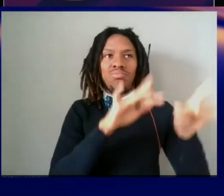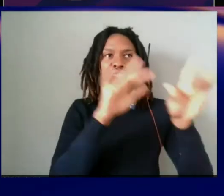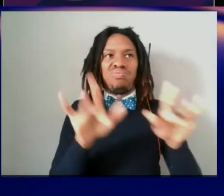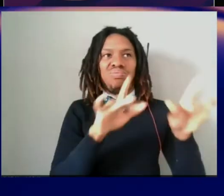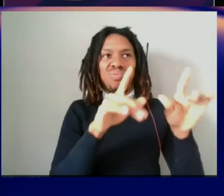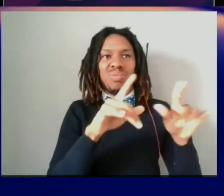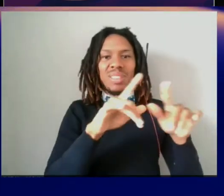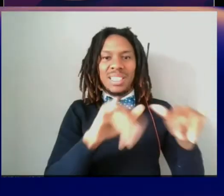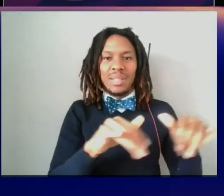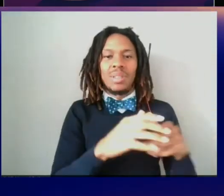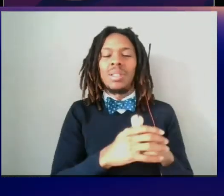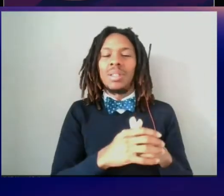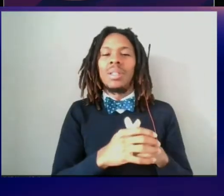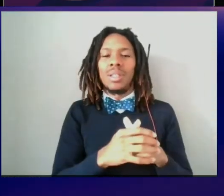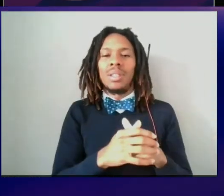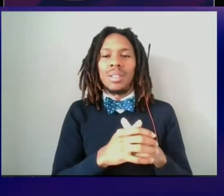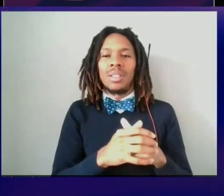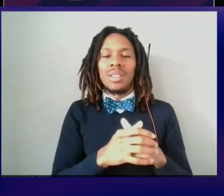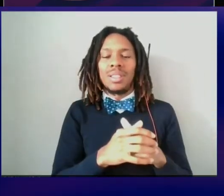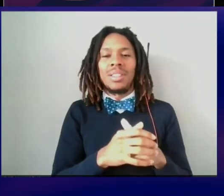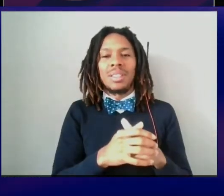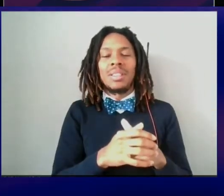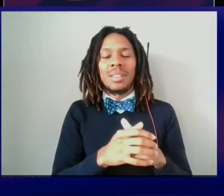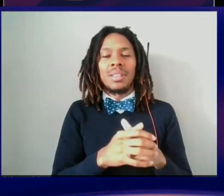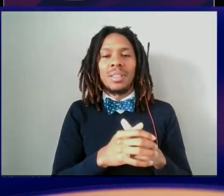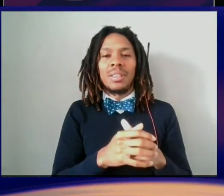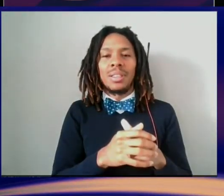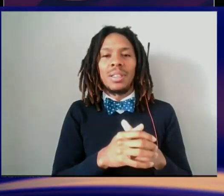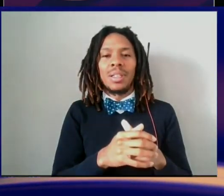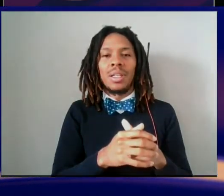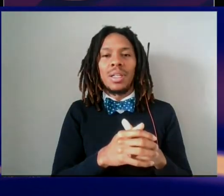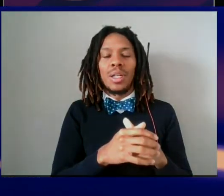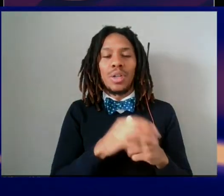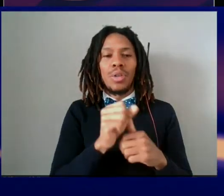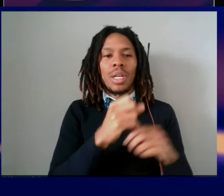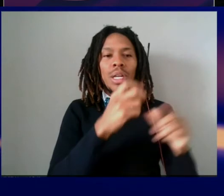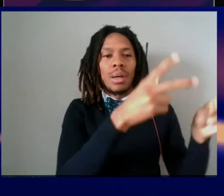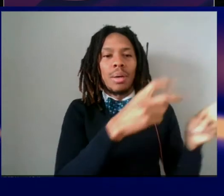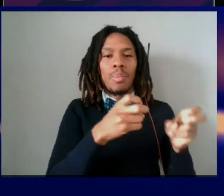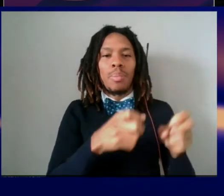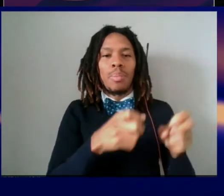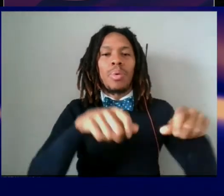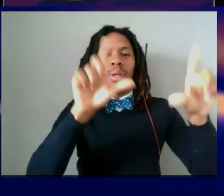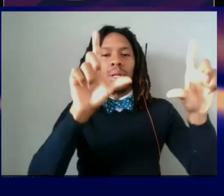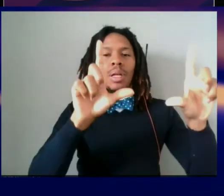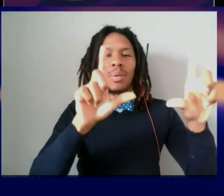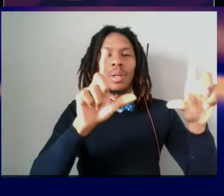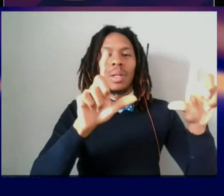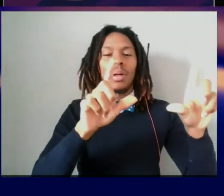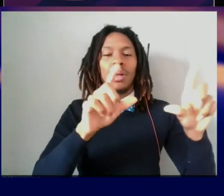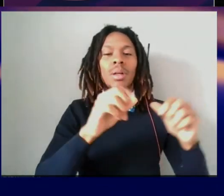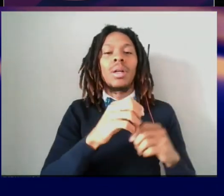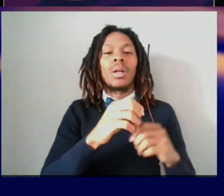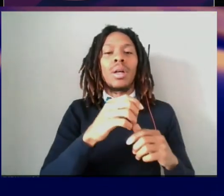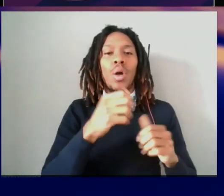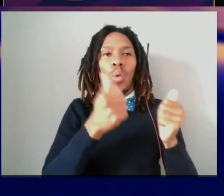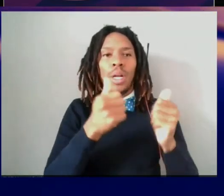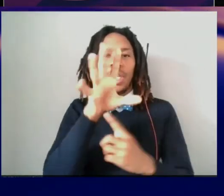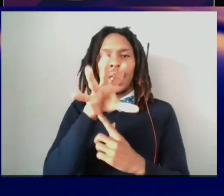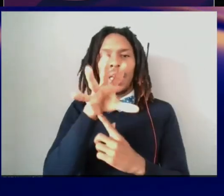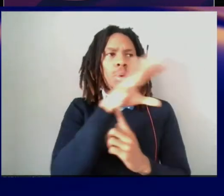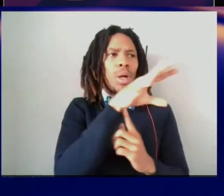it's able to pull that up from the understanding of which camera is looking at this